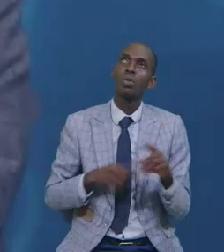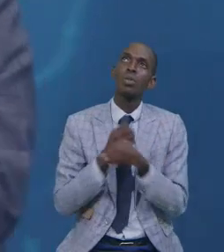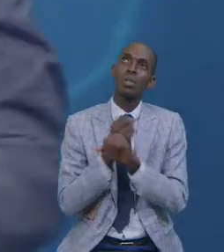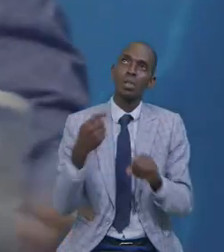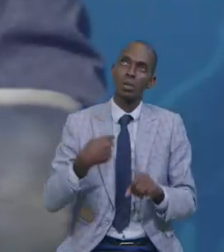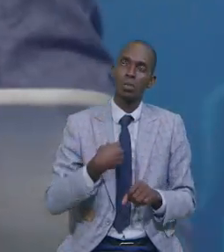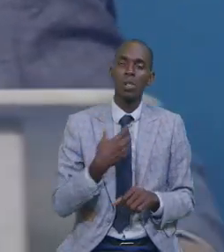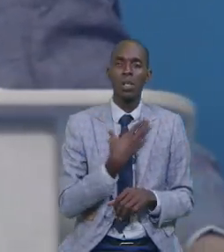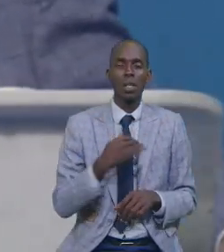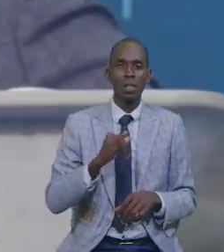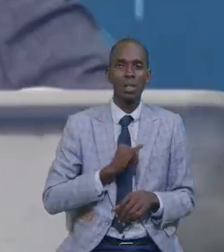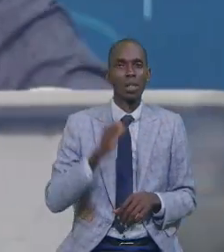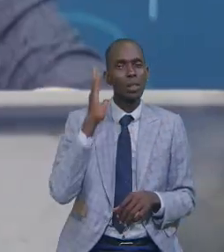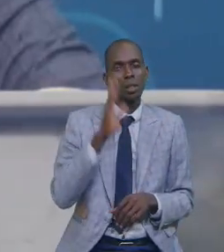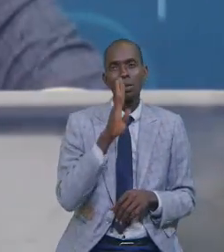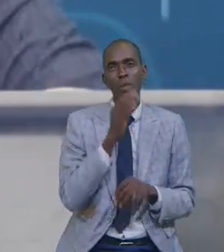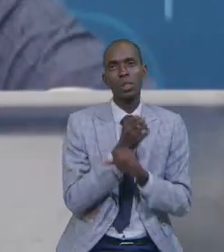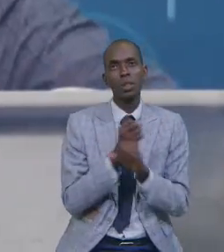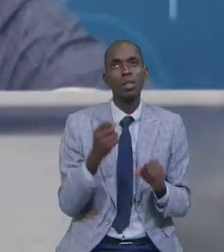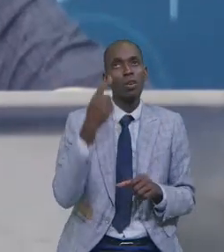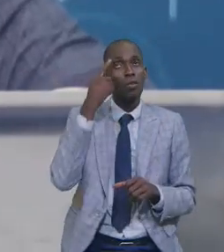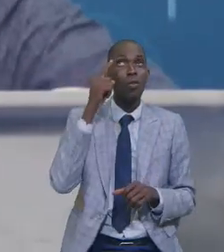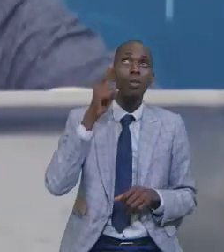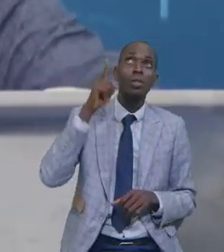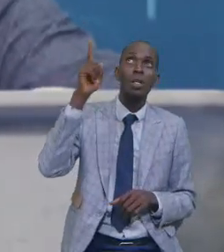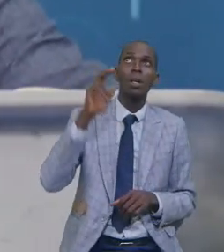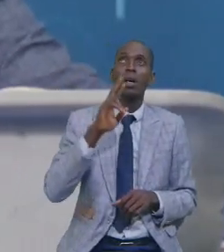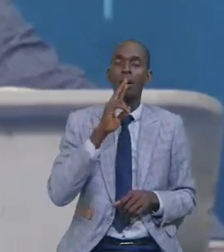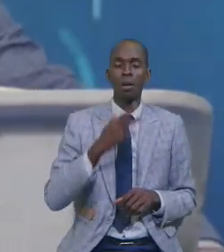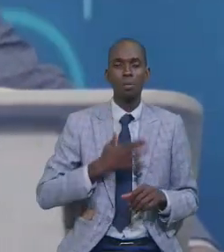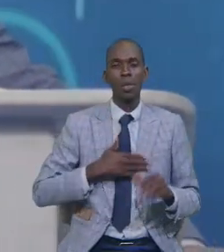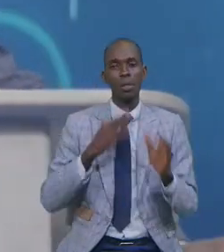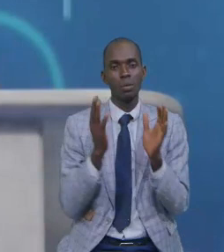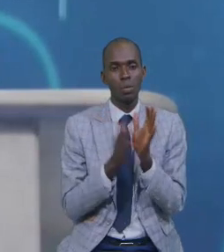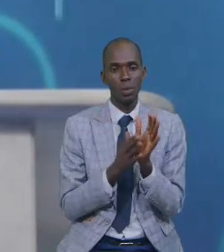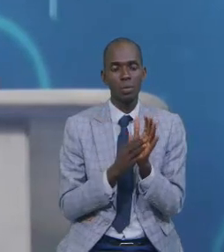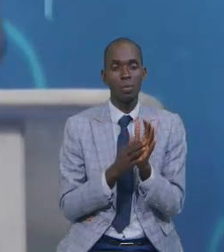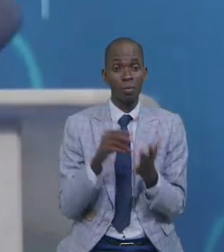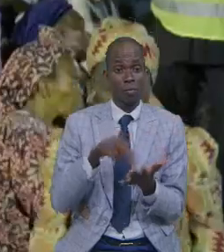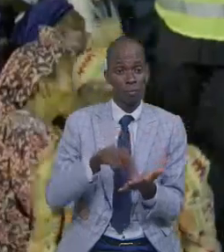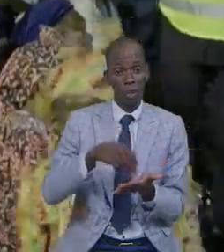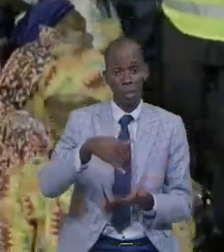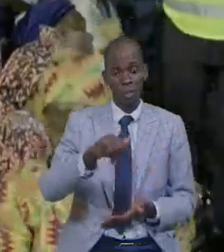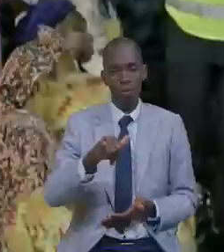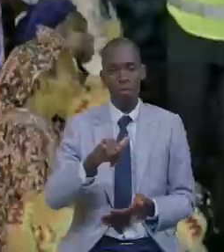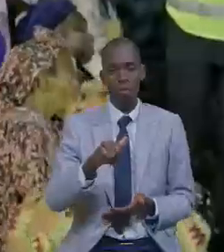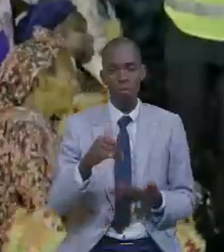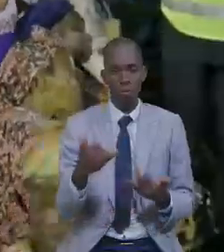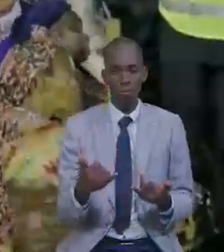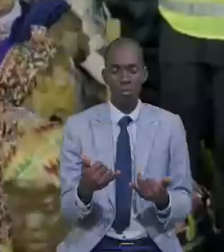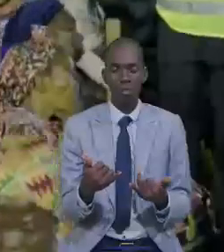saved, for thou art my praise. Keep on standing. We're praying together now.